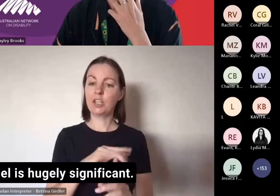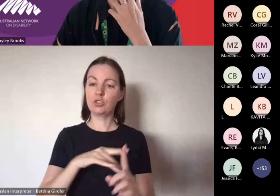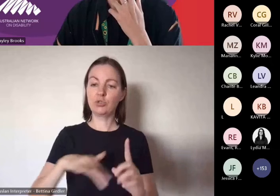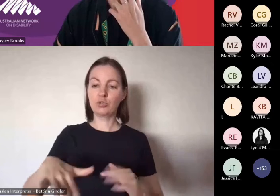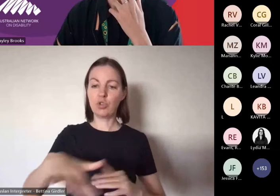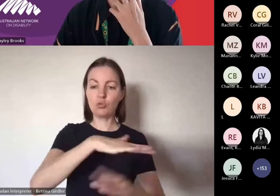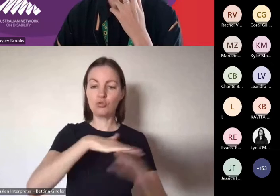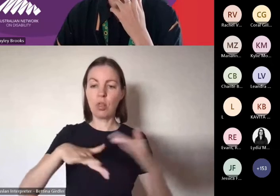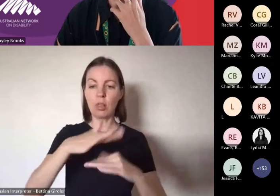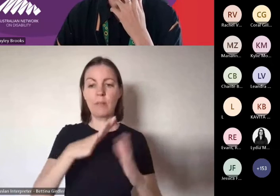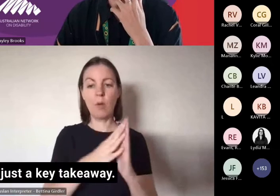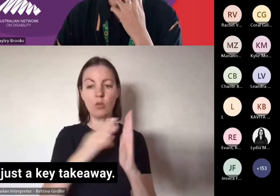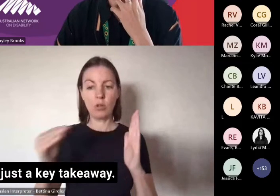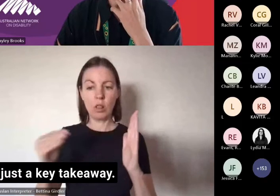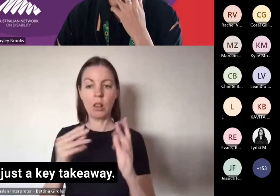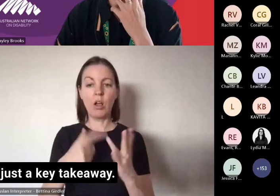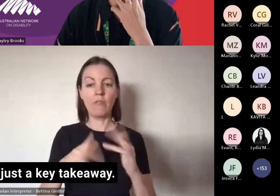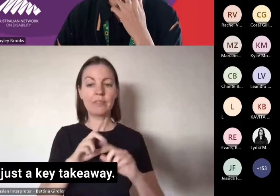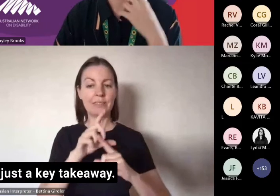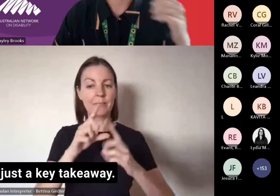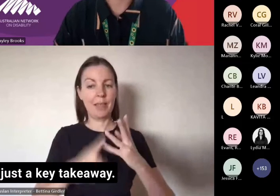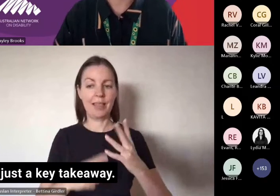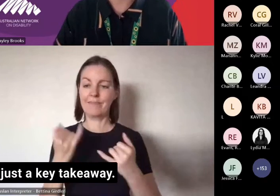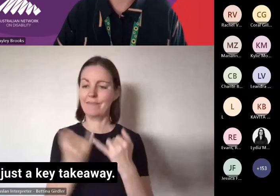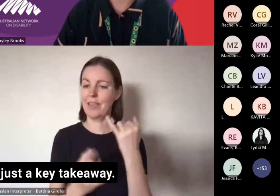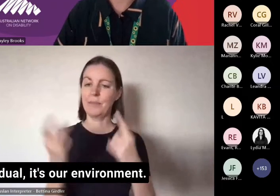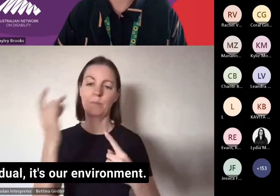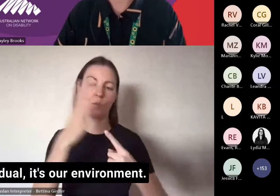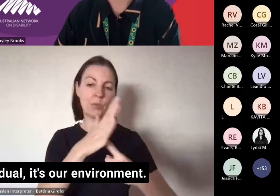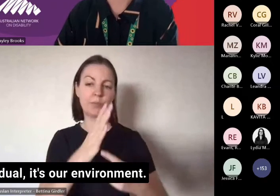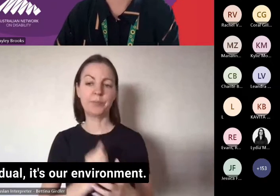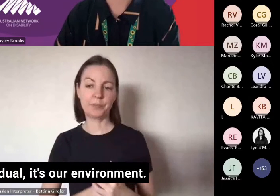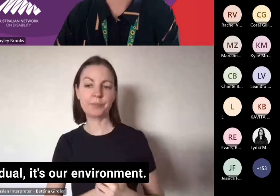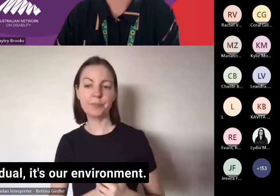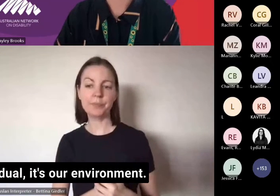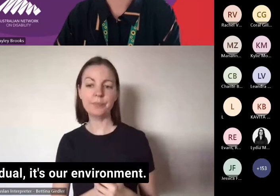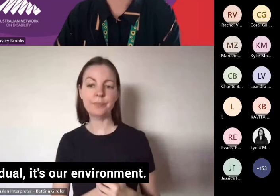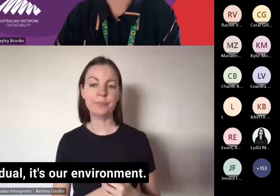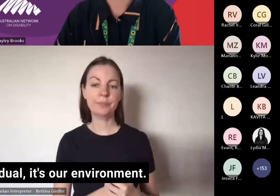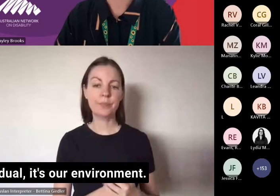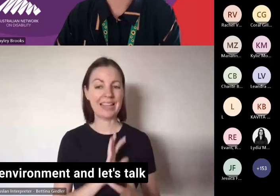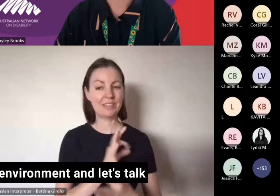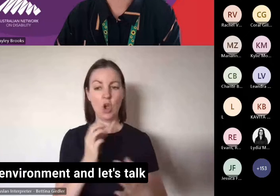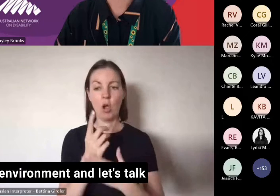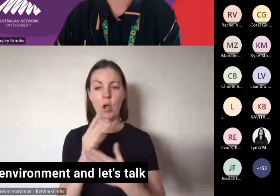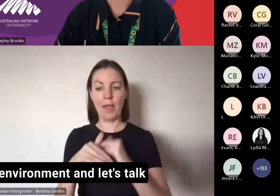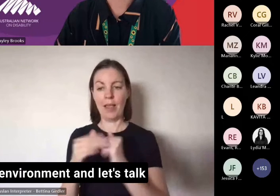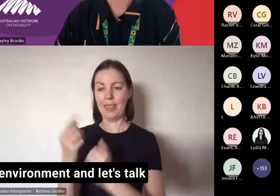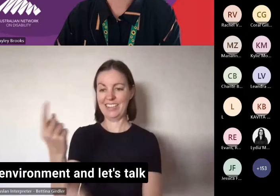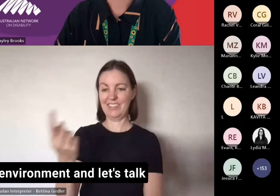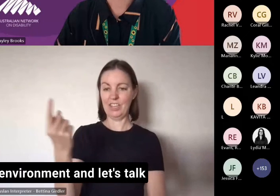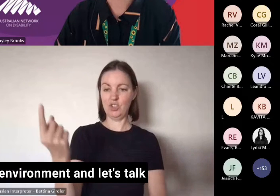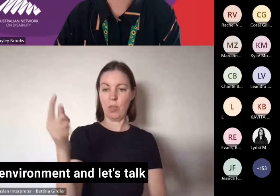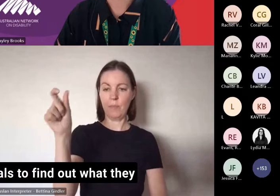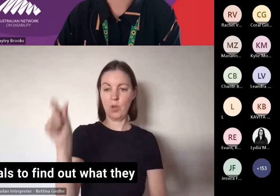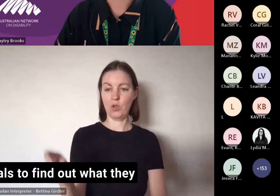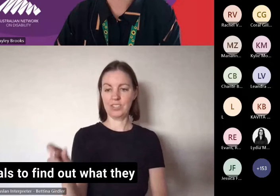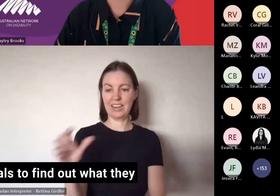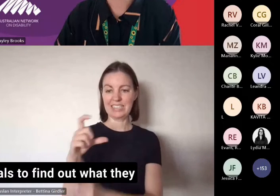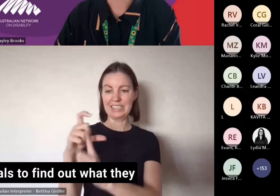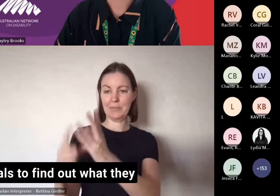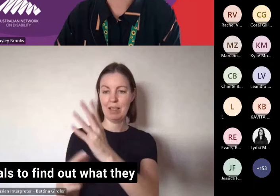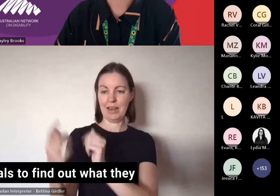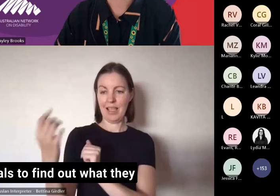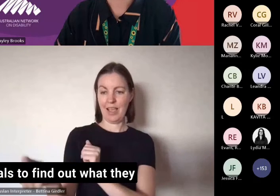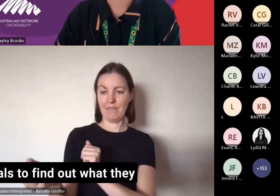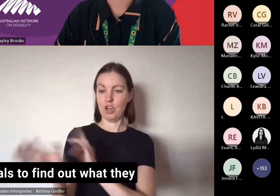significant. For me, it's just a key takeaway. It's not the individual, it's our environment. Let's look at the environment and let's talk to the individuals